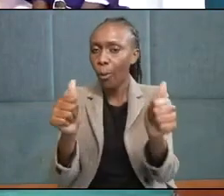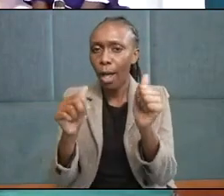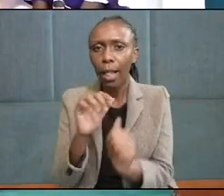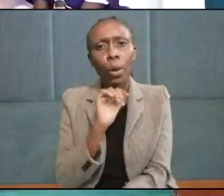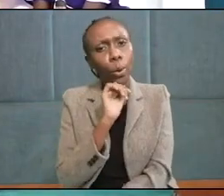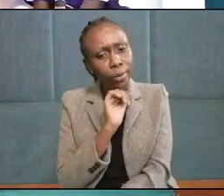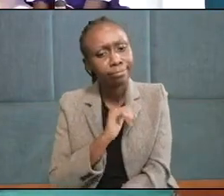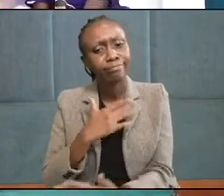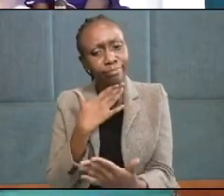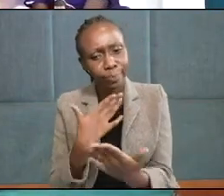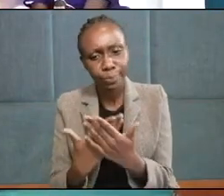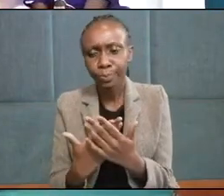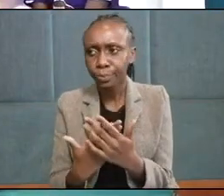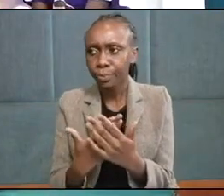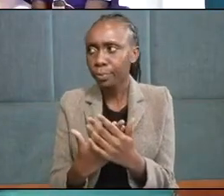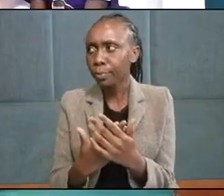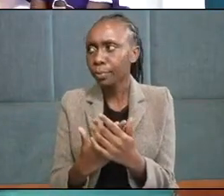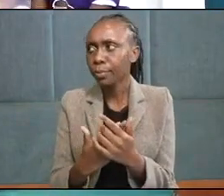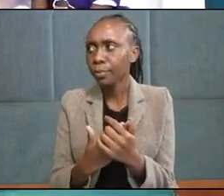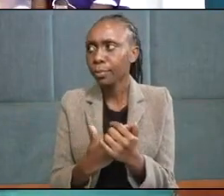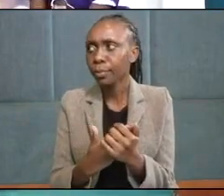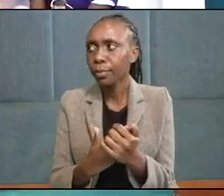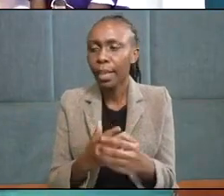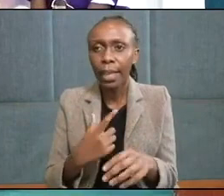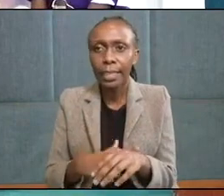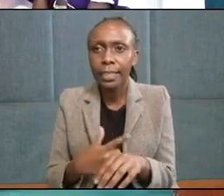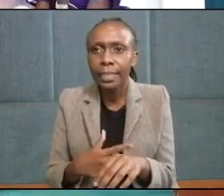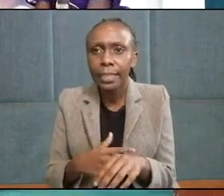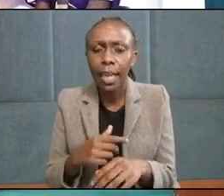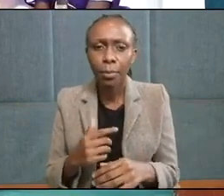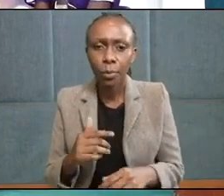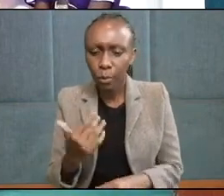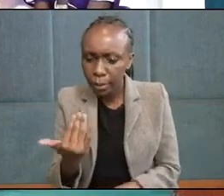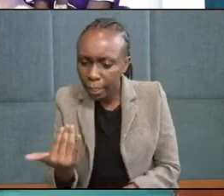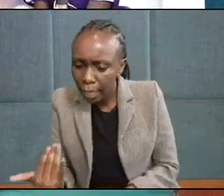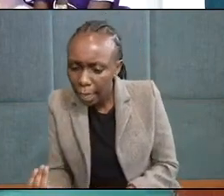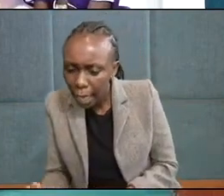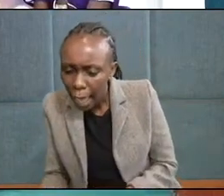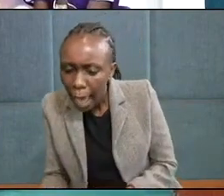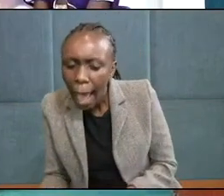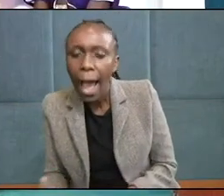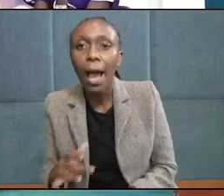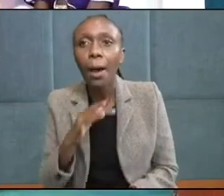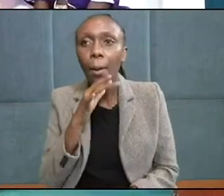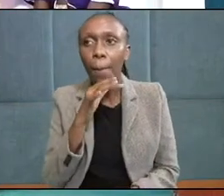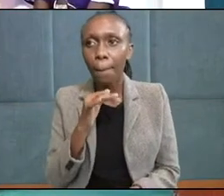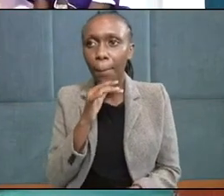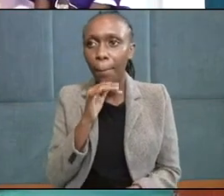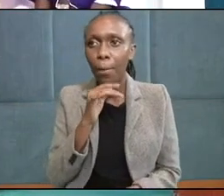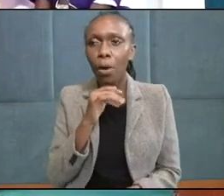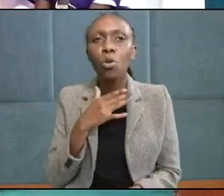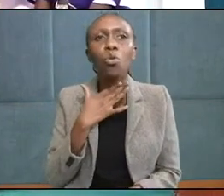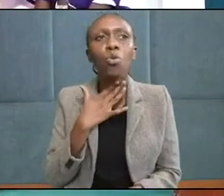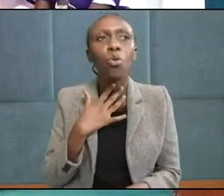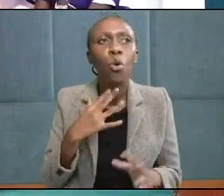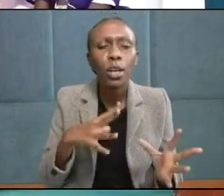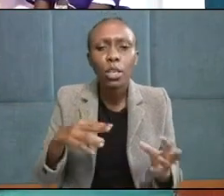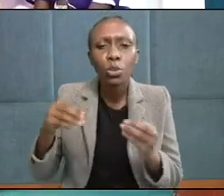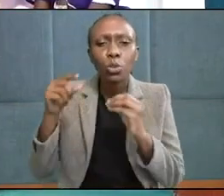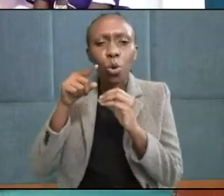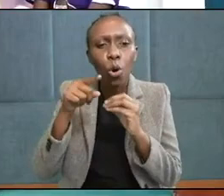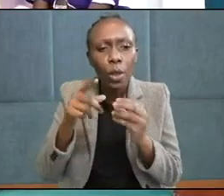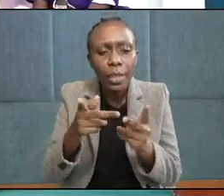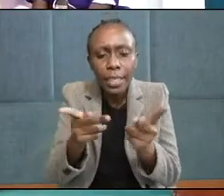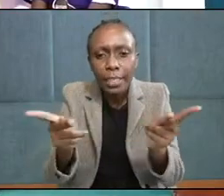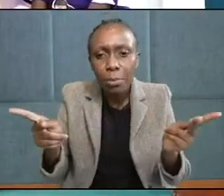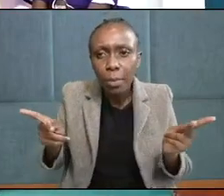you. So when Paul was just a little boy, like we are all in primary A, he really wanted to go to this place because,